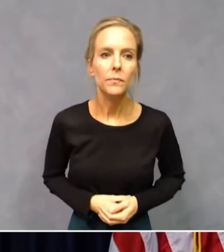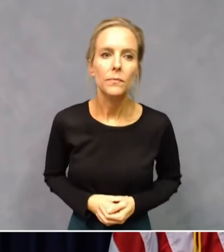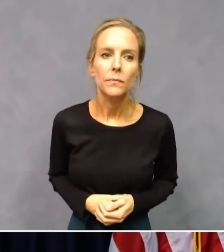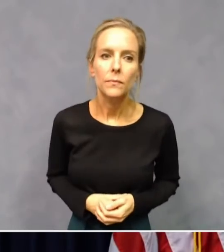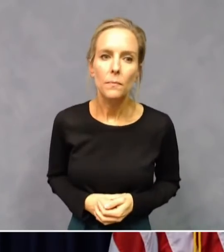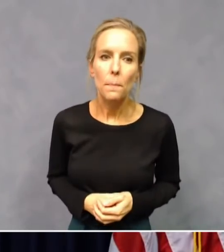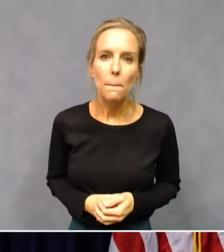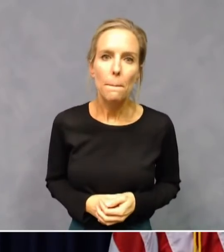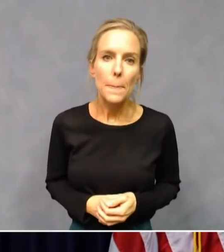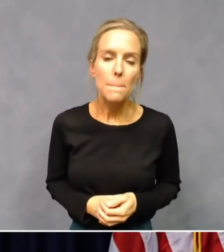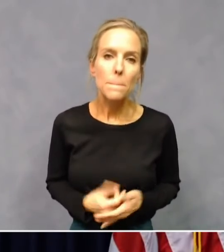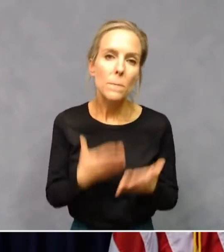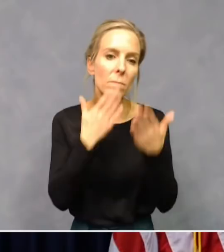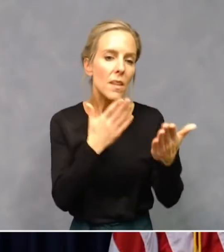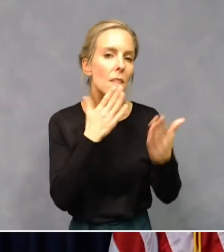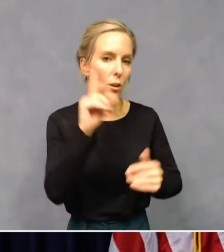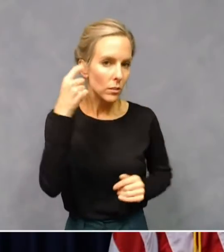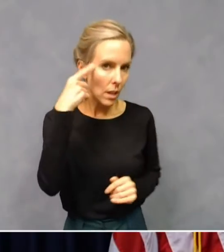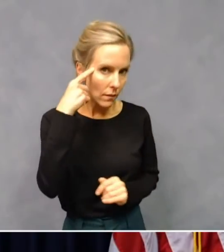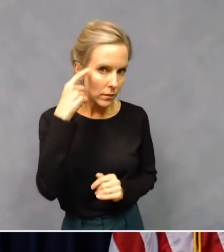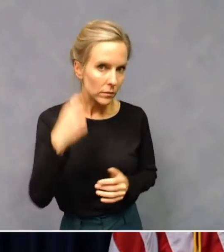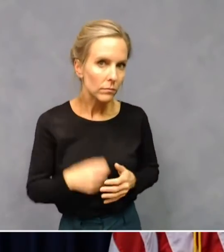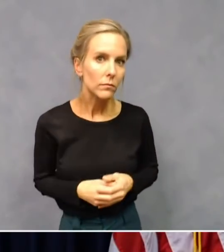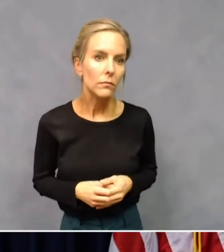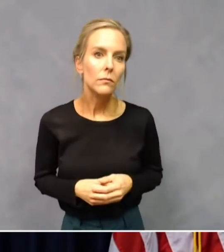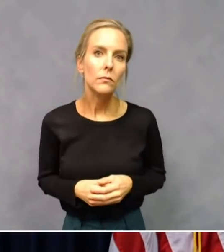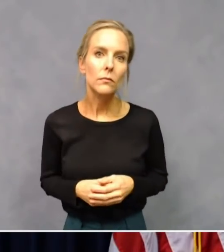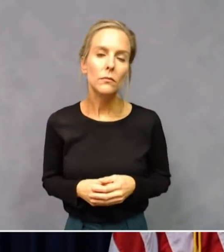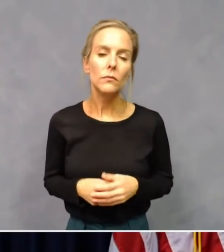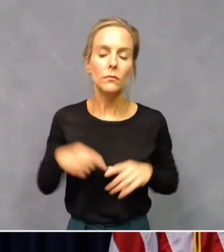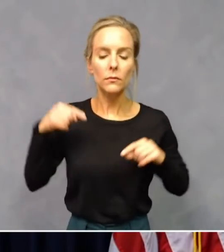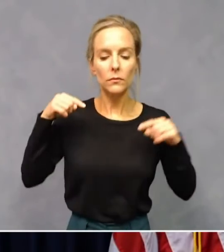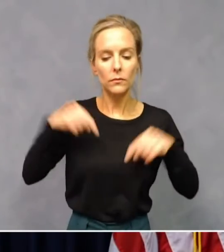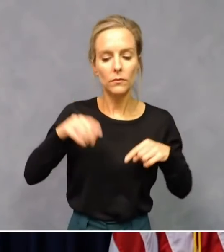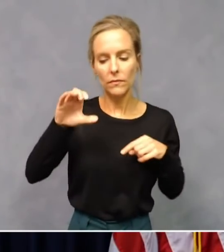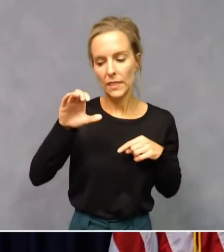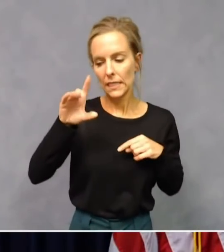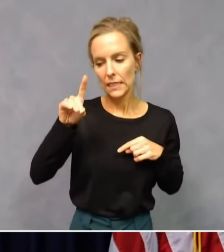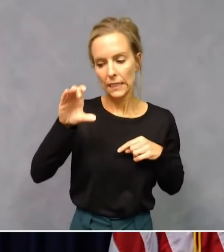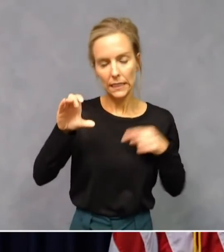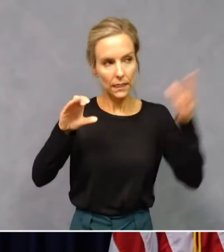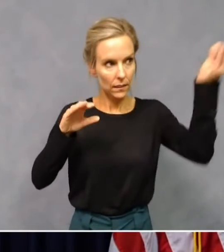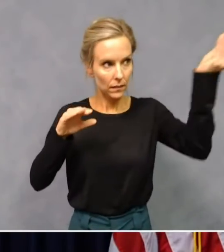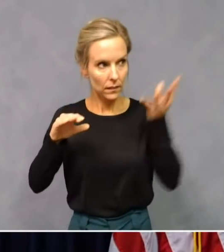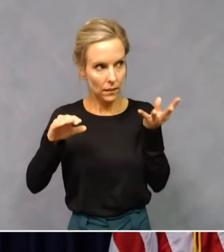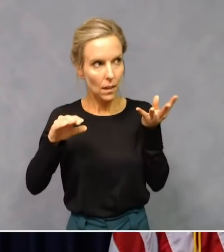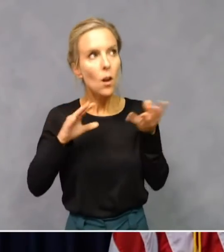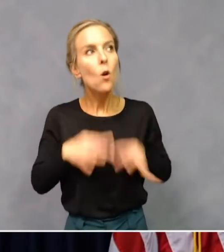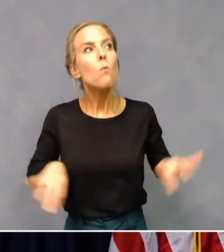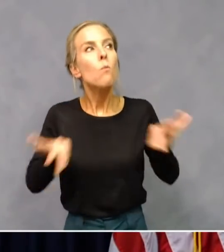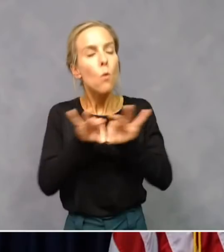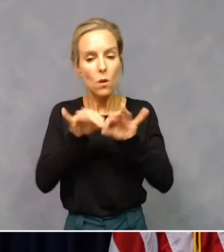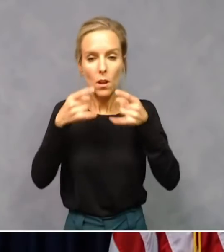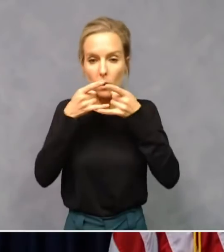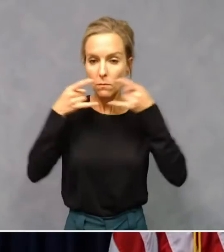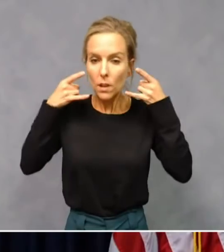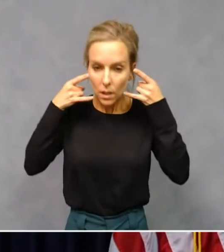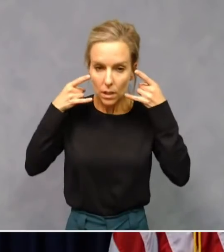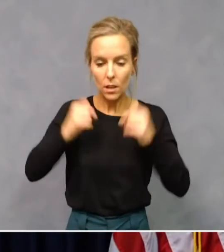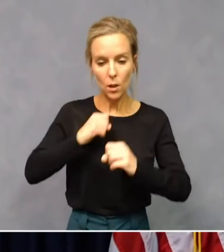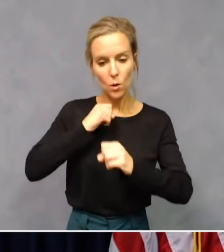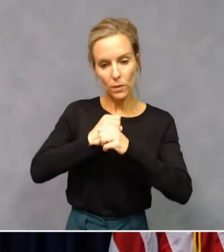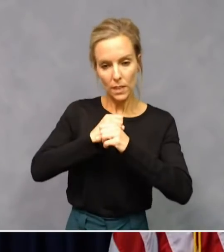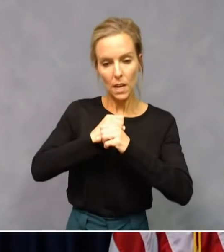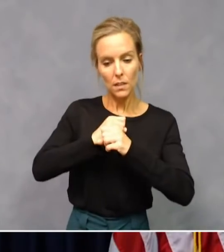Thank you, Governor. With the word from the CDC about the importance of mask wearing and protecting the wearer as well